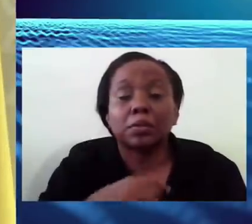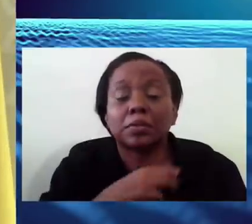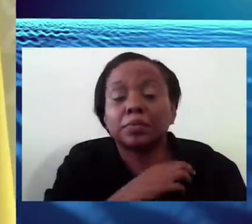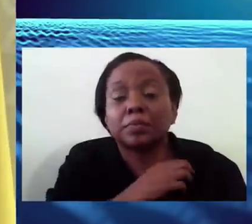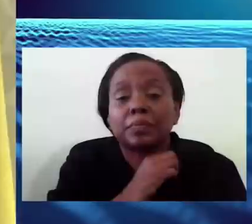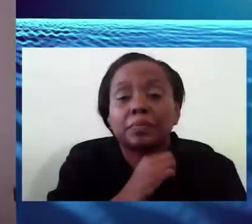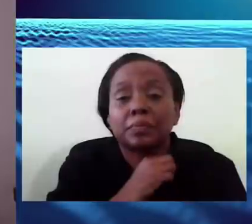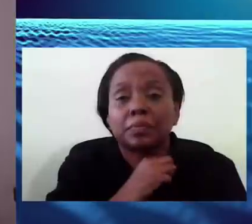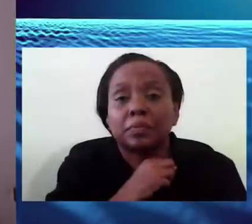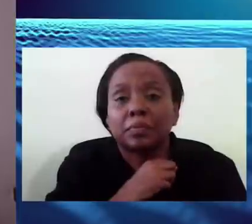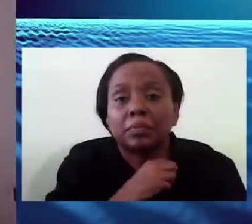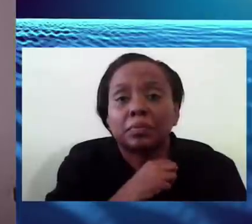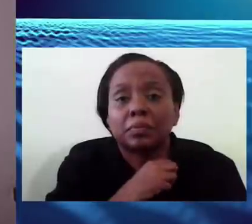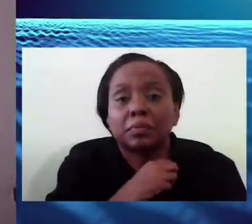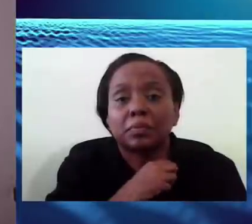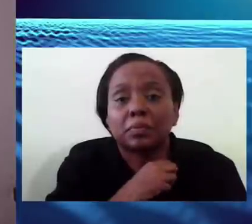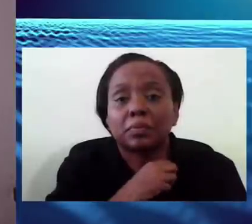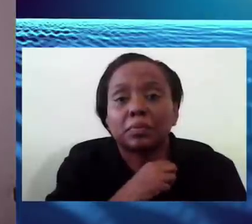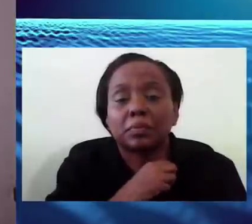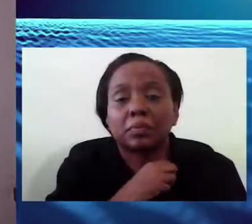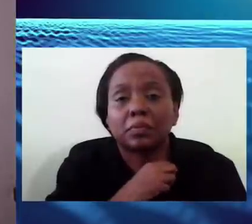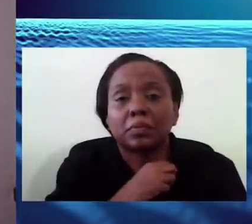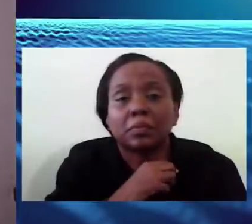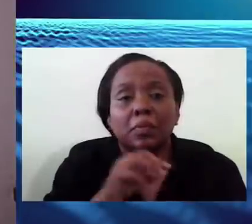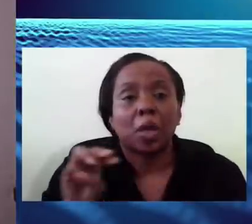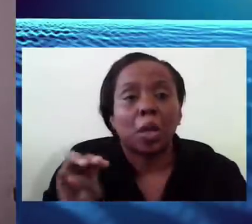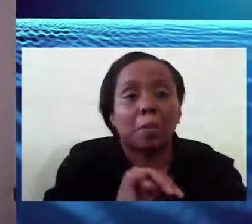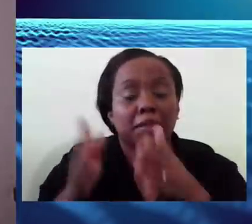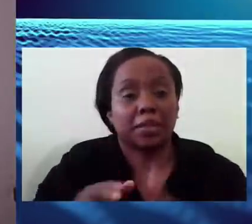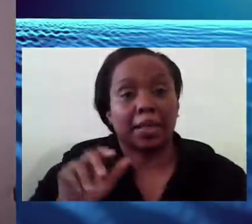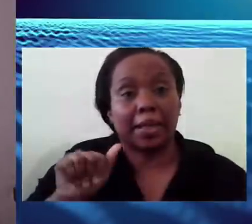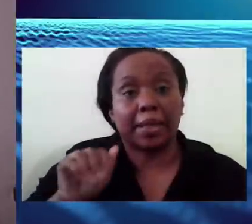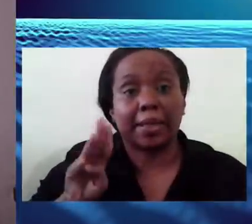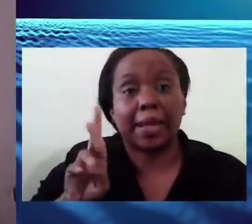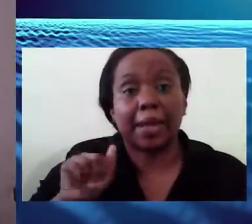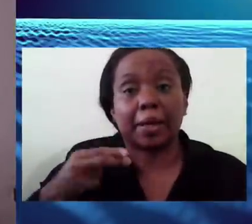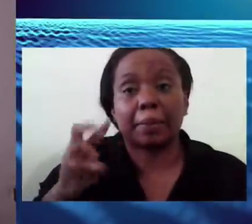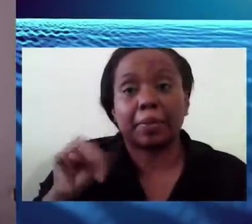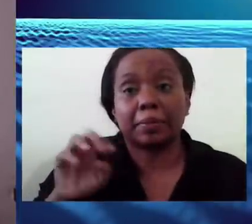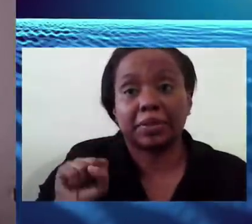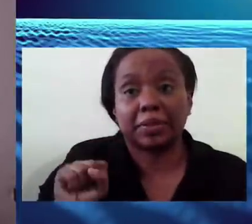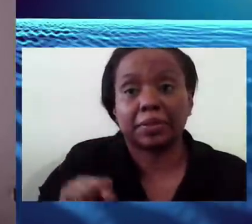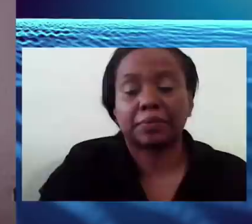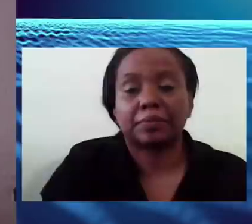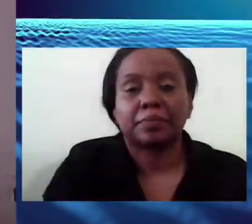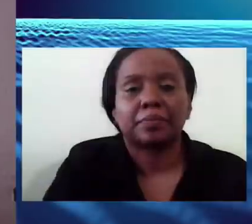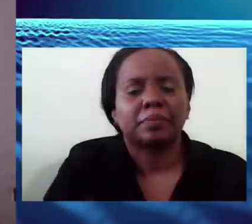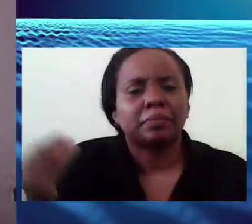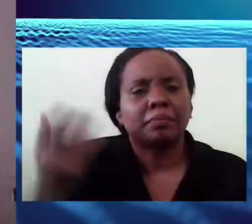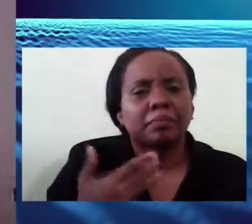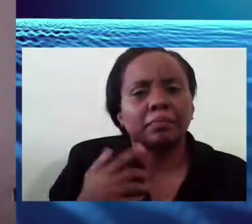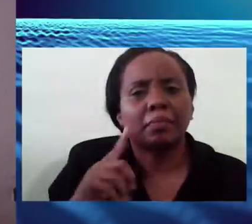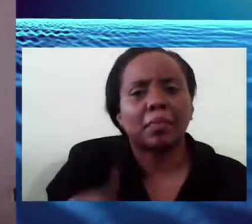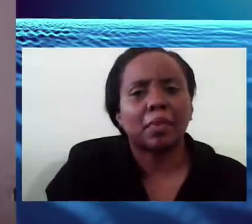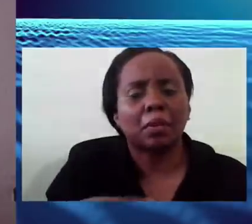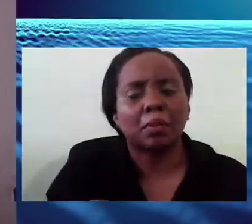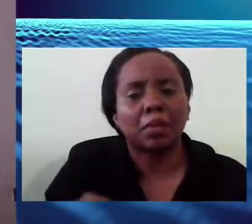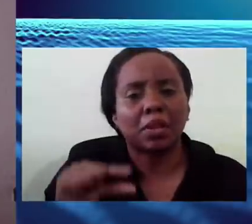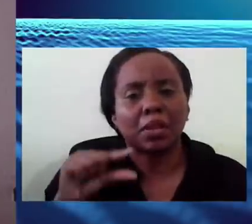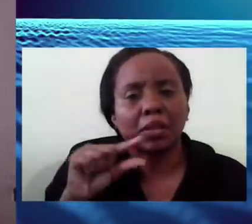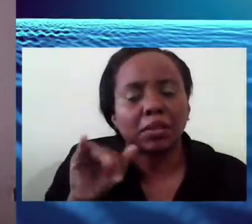I have a question for Mr. Abrams. Could you give me an update on the GIS probe?